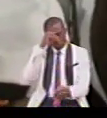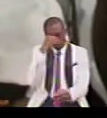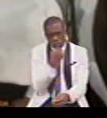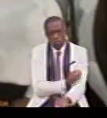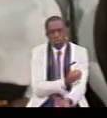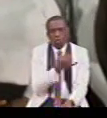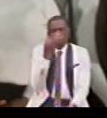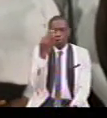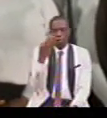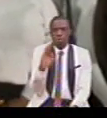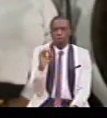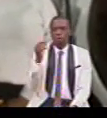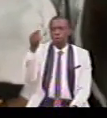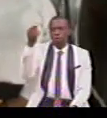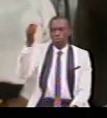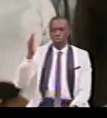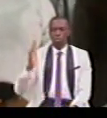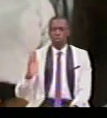God